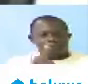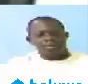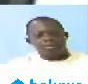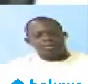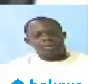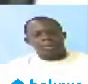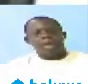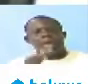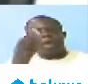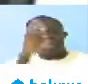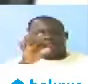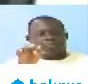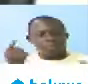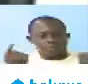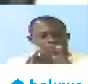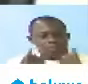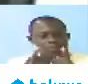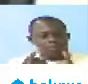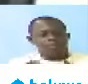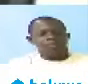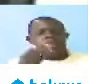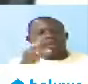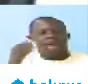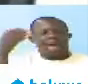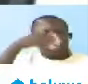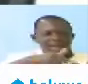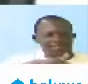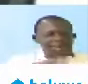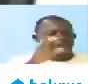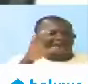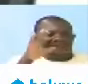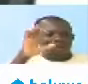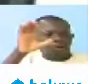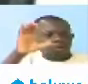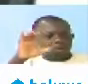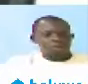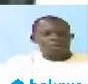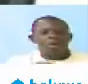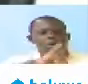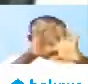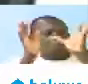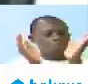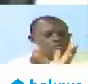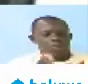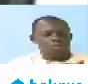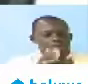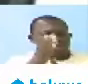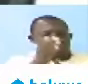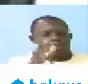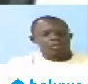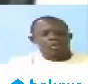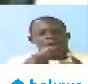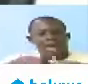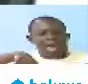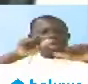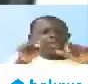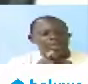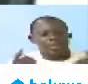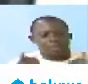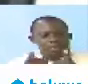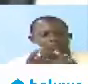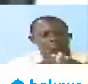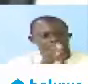border. When things come into Ivory Coast, they pass through, all of